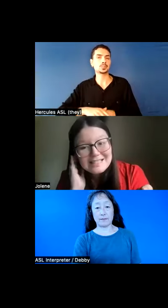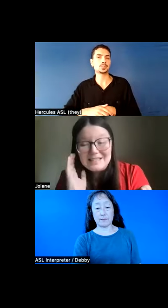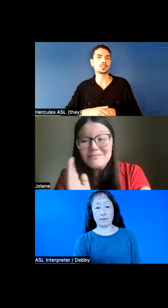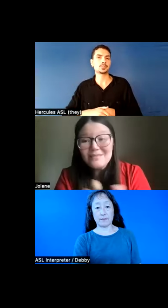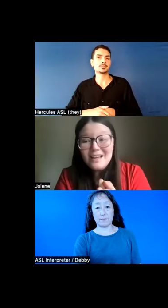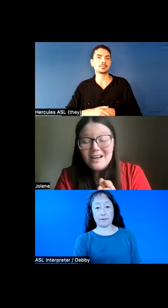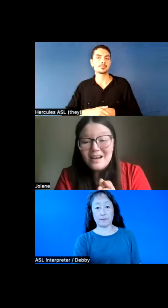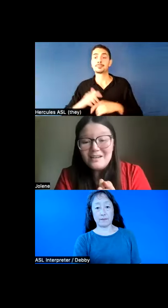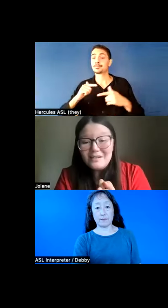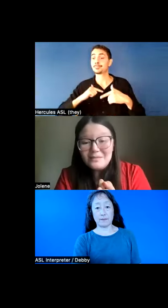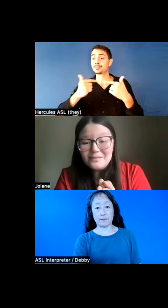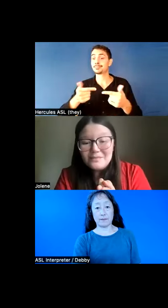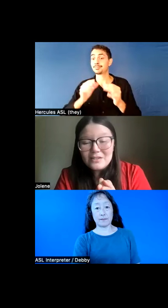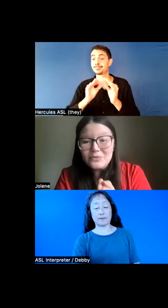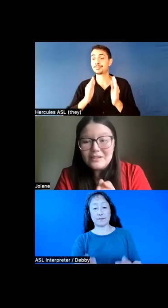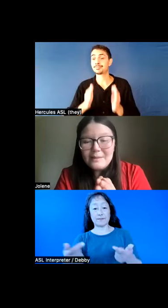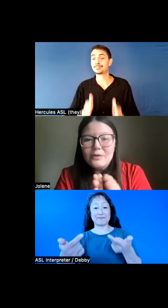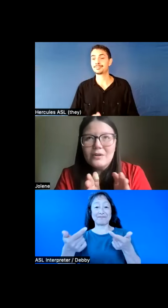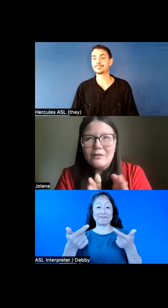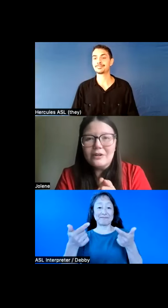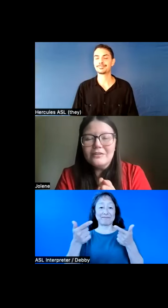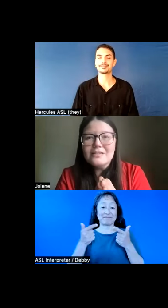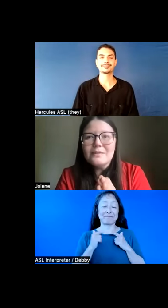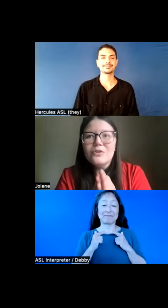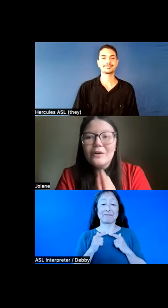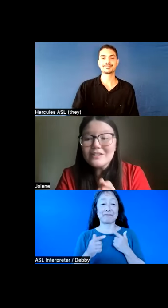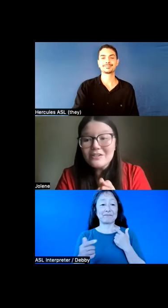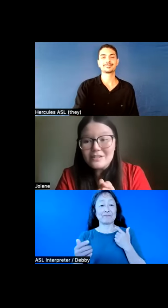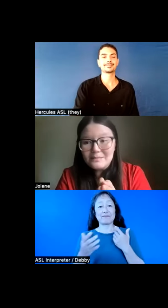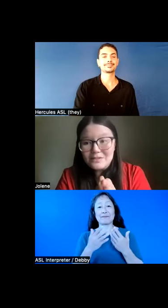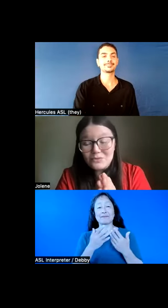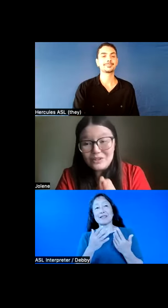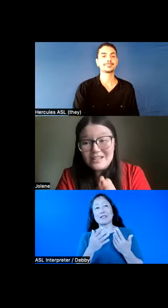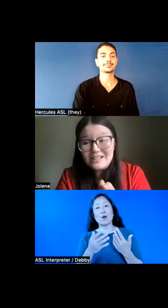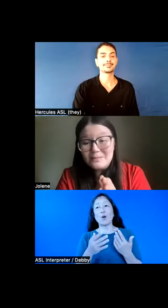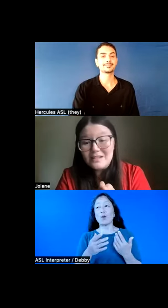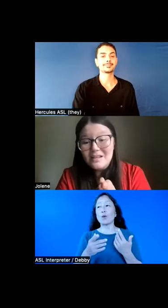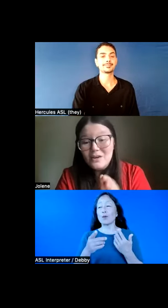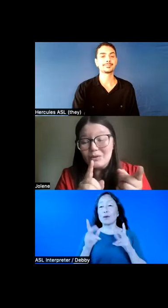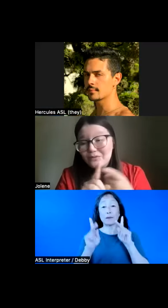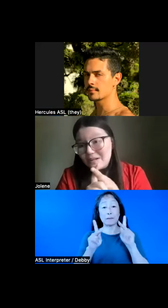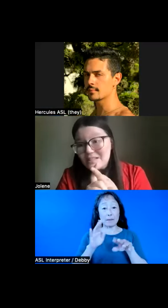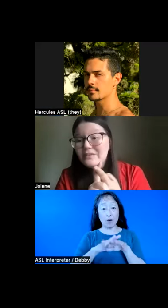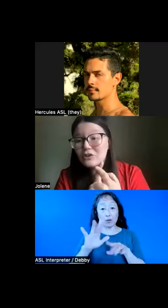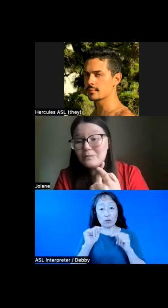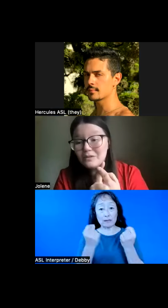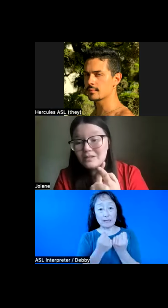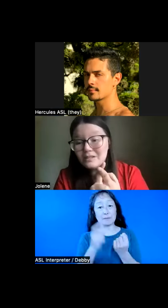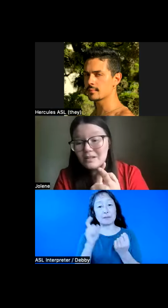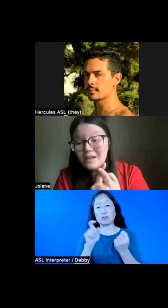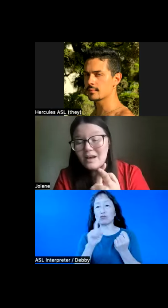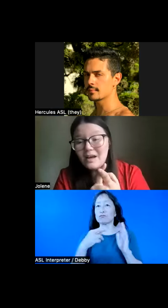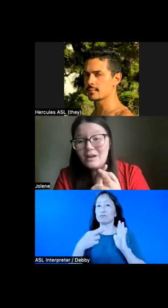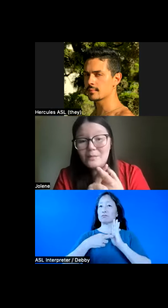on the team, it's real. I mean, not regardless, but whoever's on your team is really needing to be reflective of your